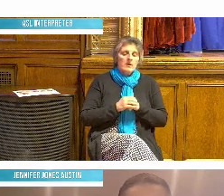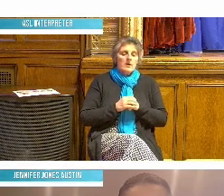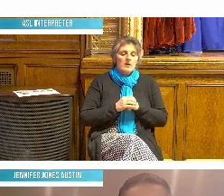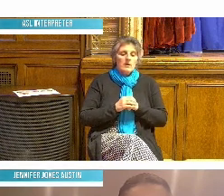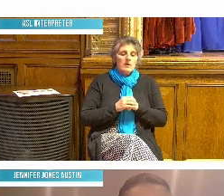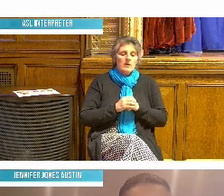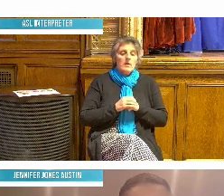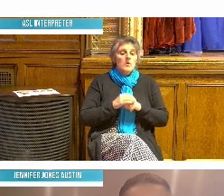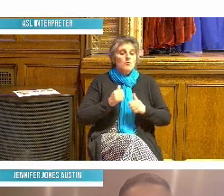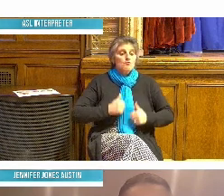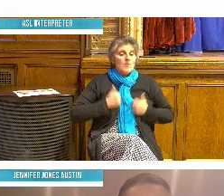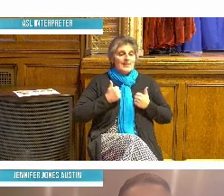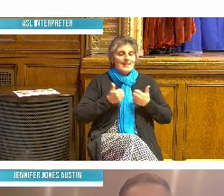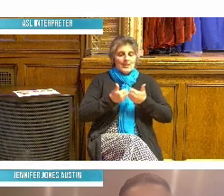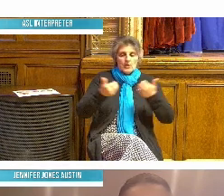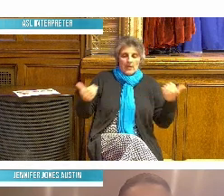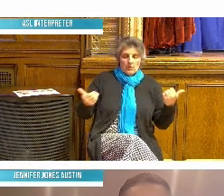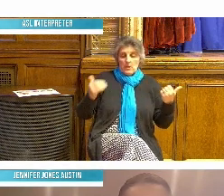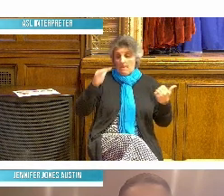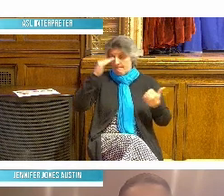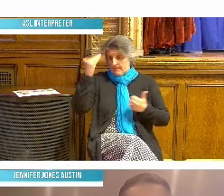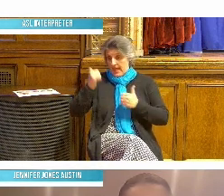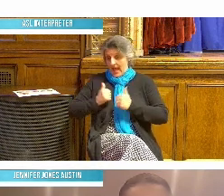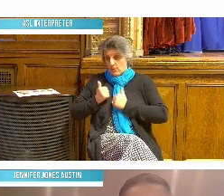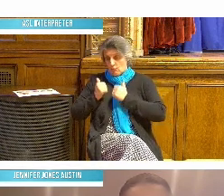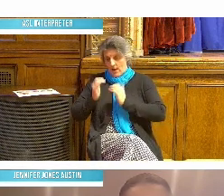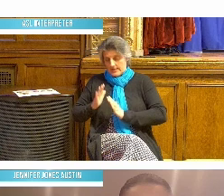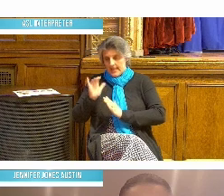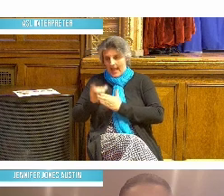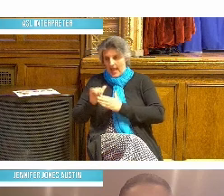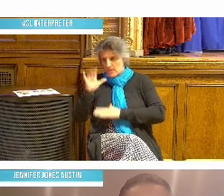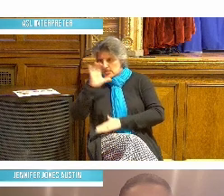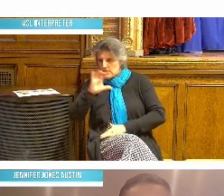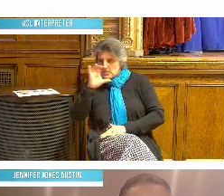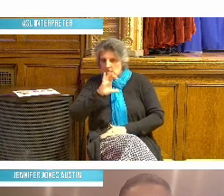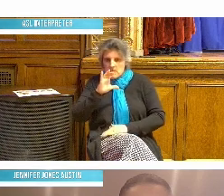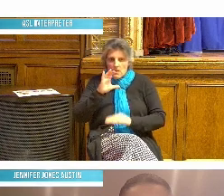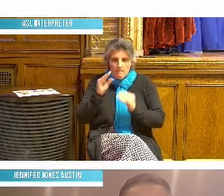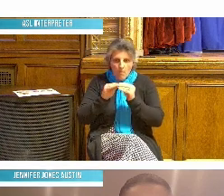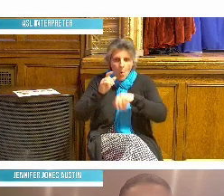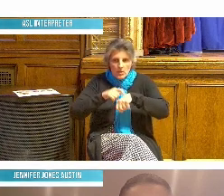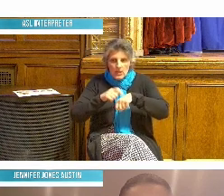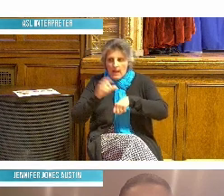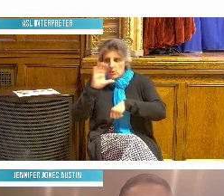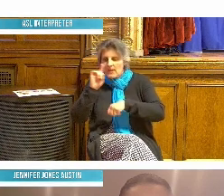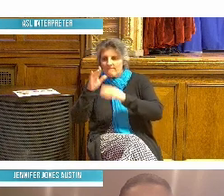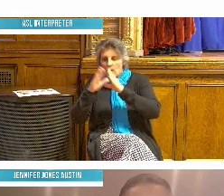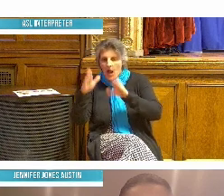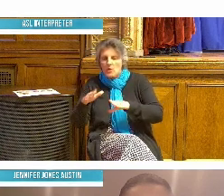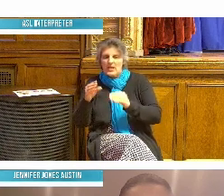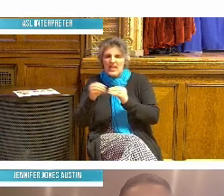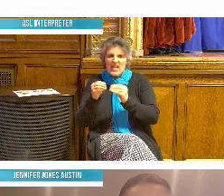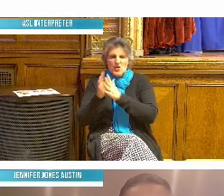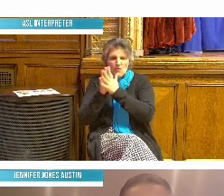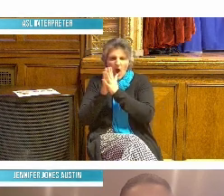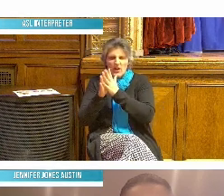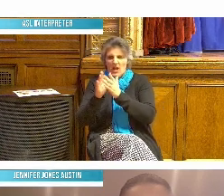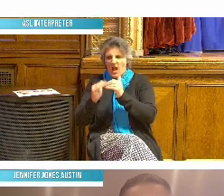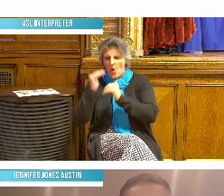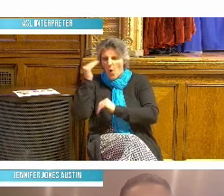Residential segregation meant that Black residents had to spend more time searching for housing in crowded, overpriced, and